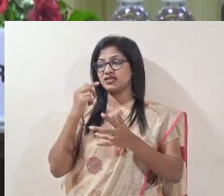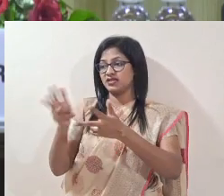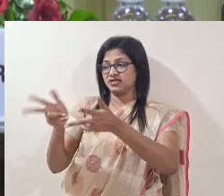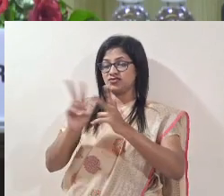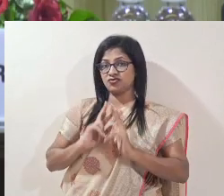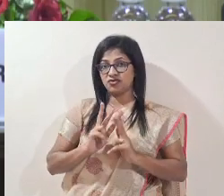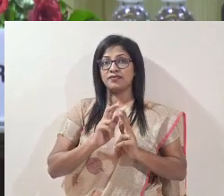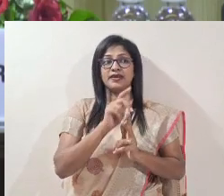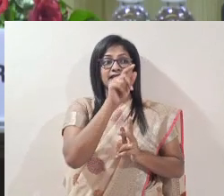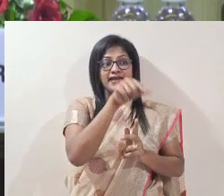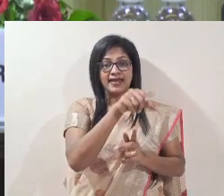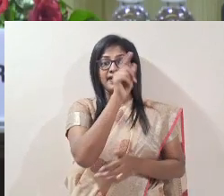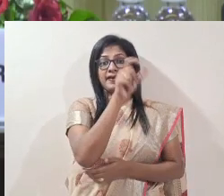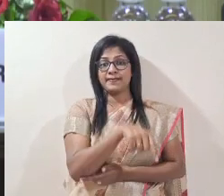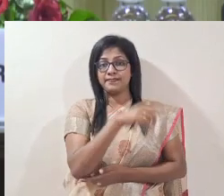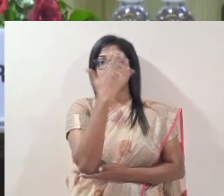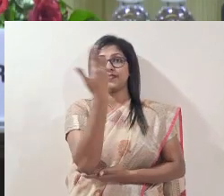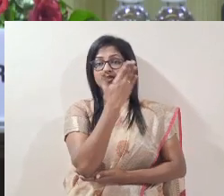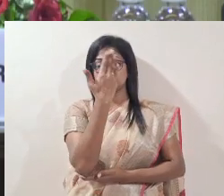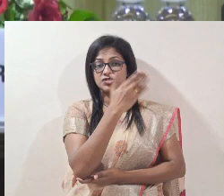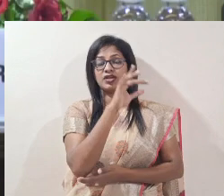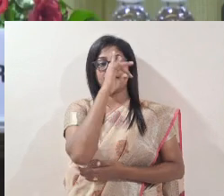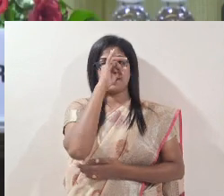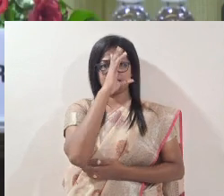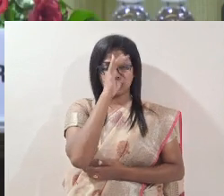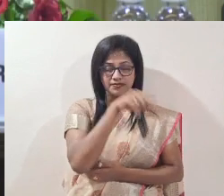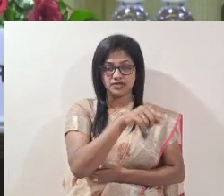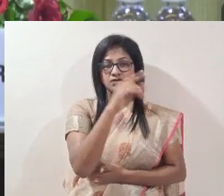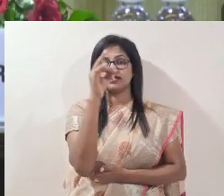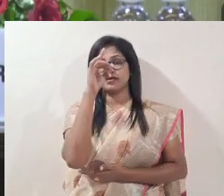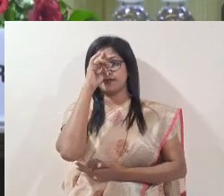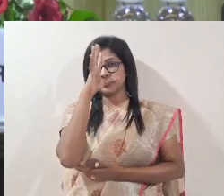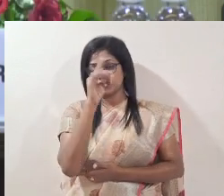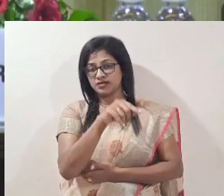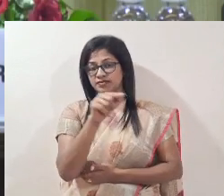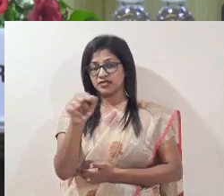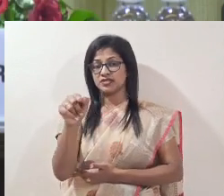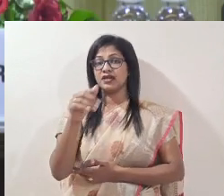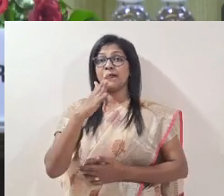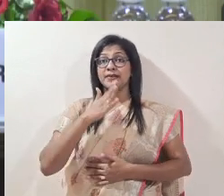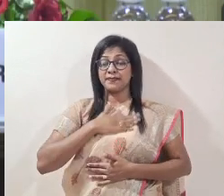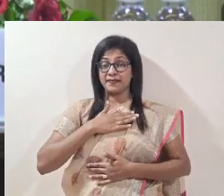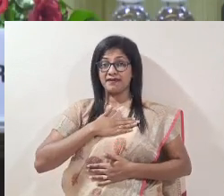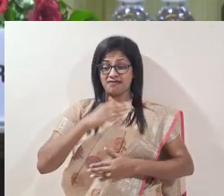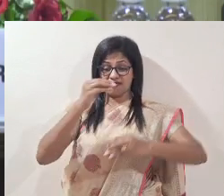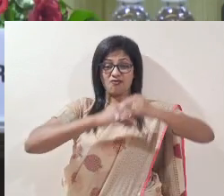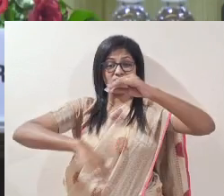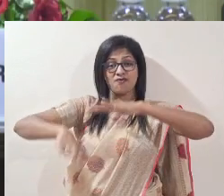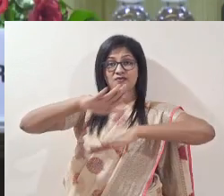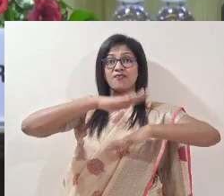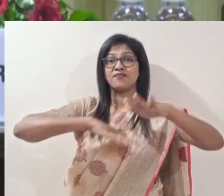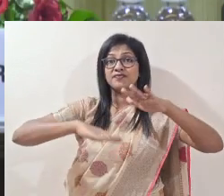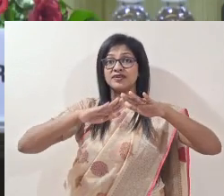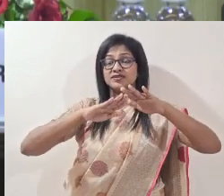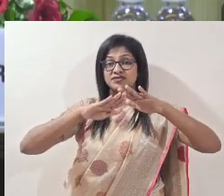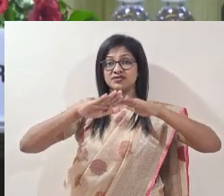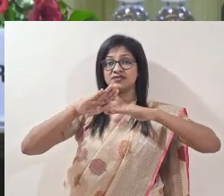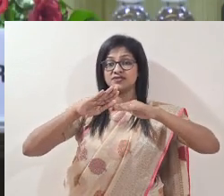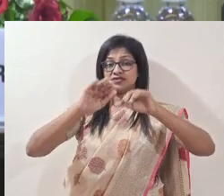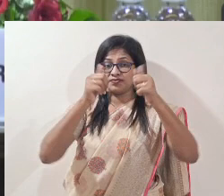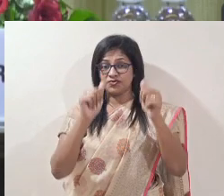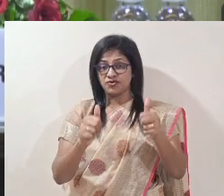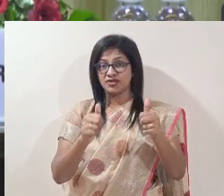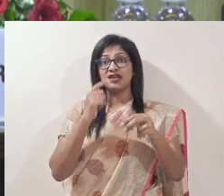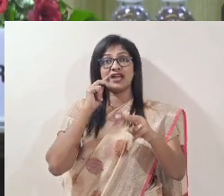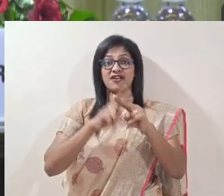we'll give 15 minutes to each presenter. But my model of operation is that if I give you